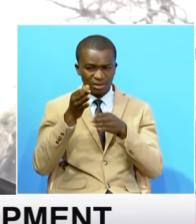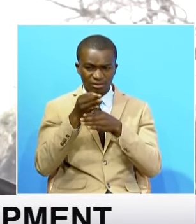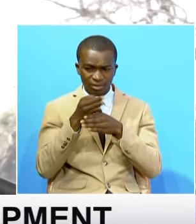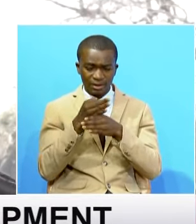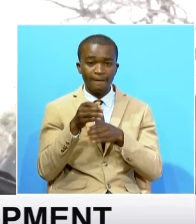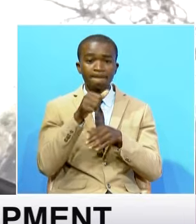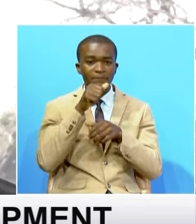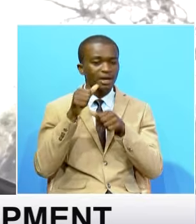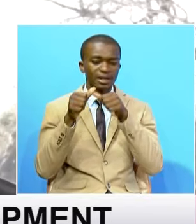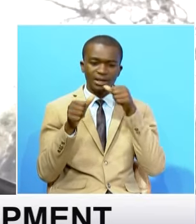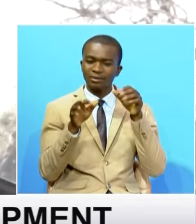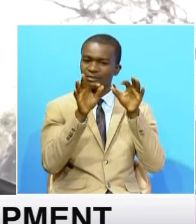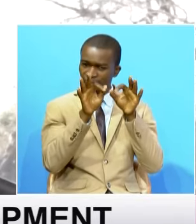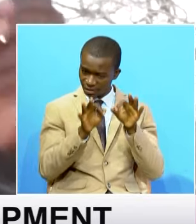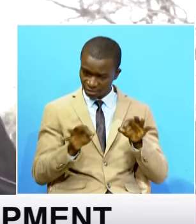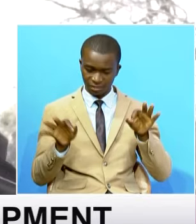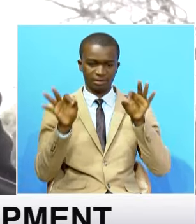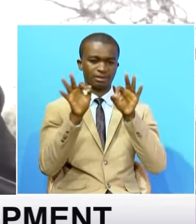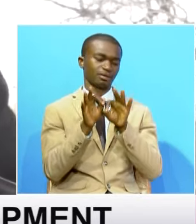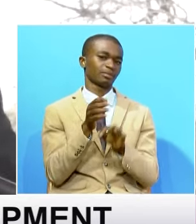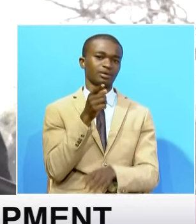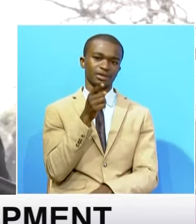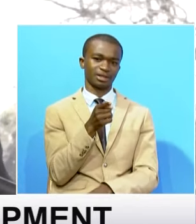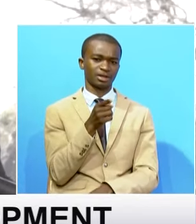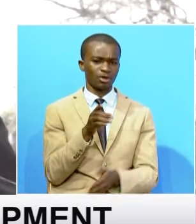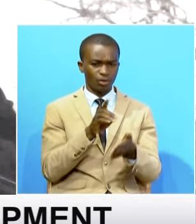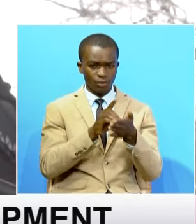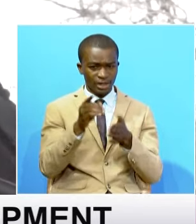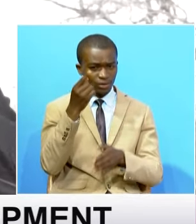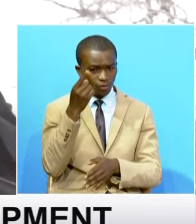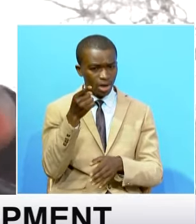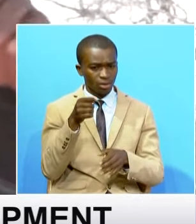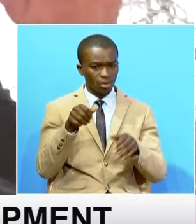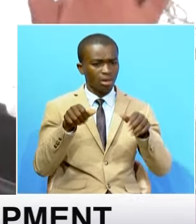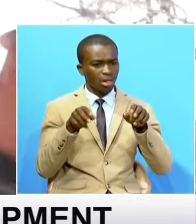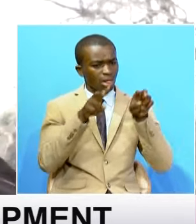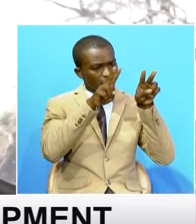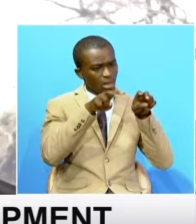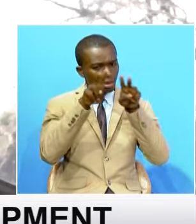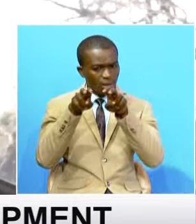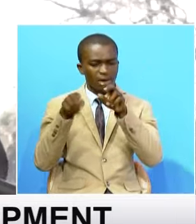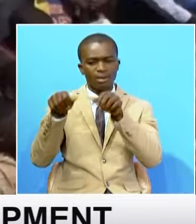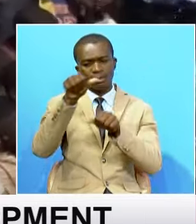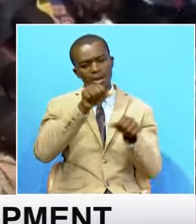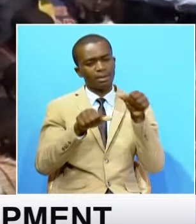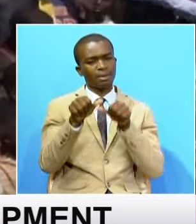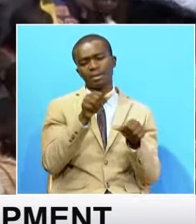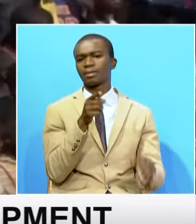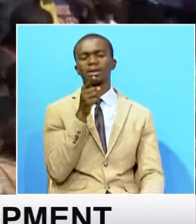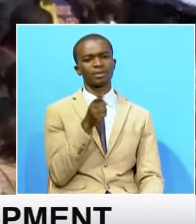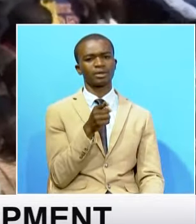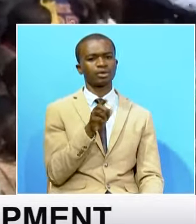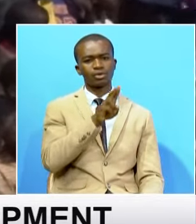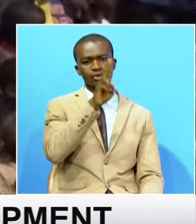Agriculture, and water. You take a week here. We go around, because helicopter, put mwajita land